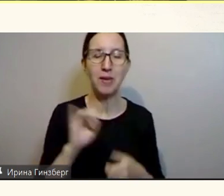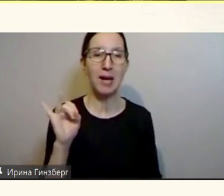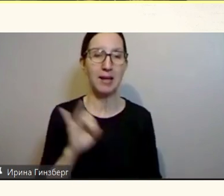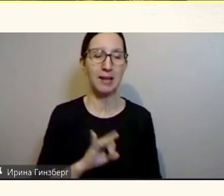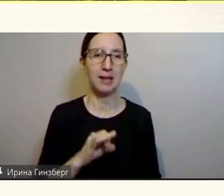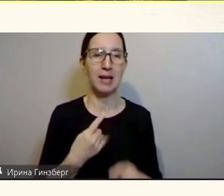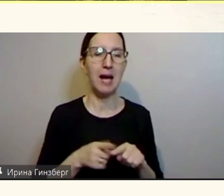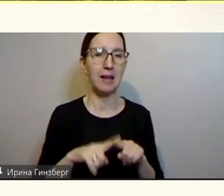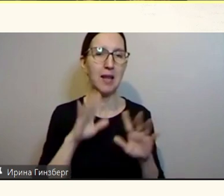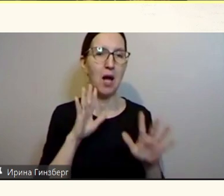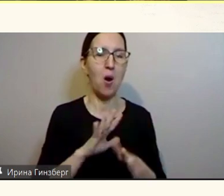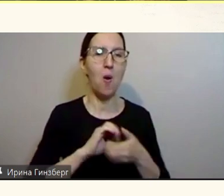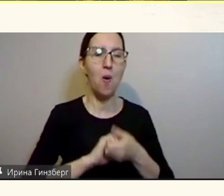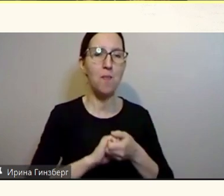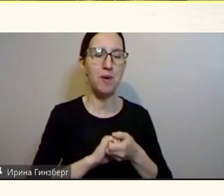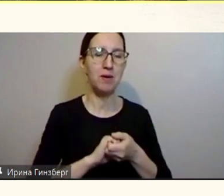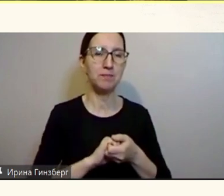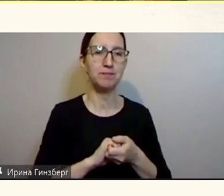there.